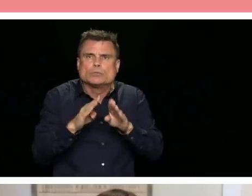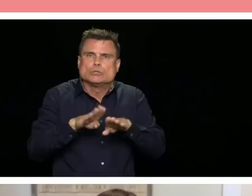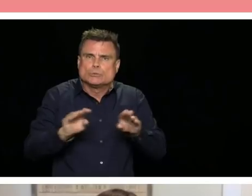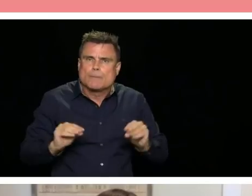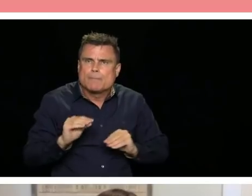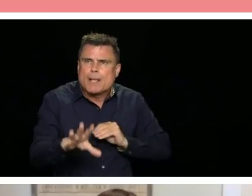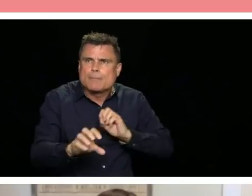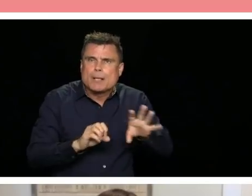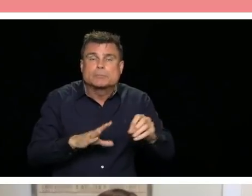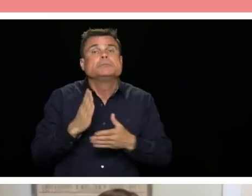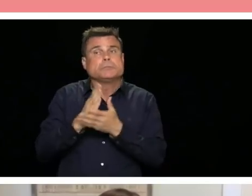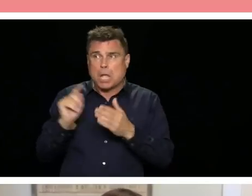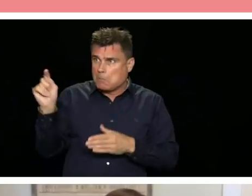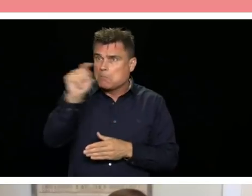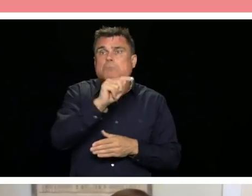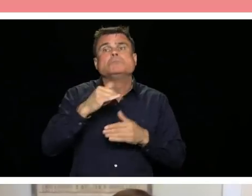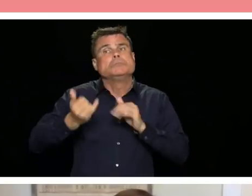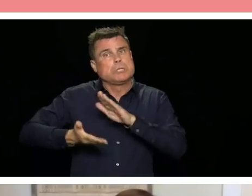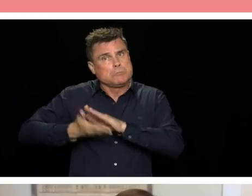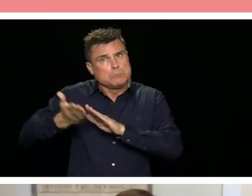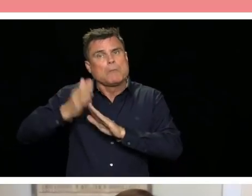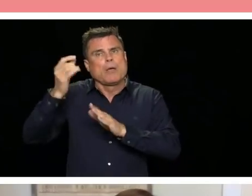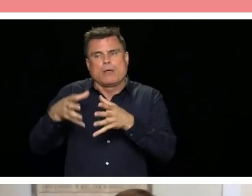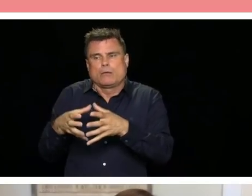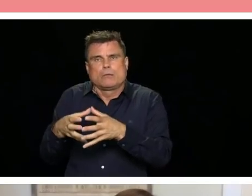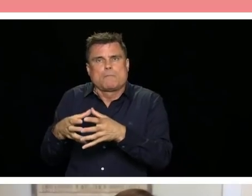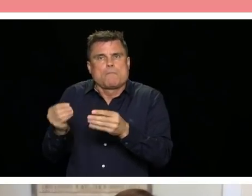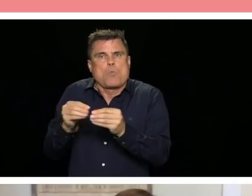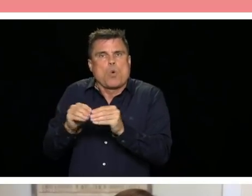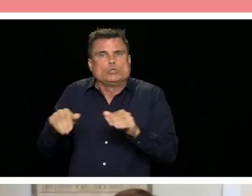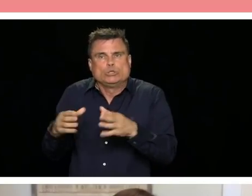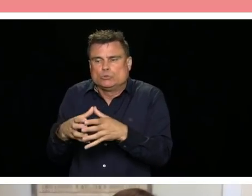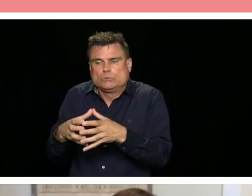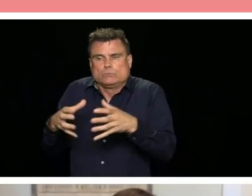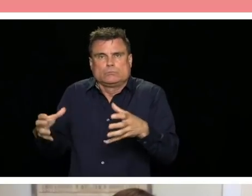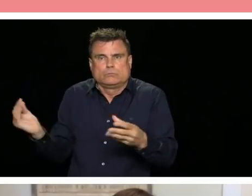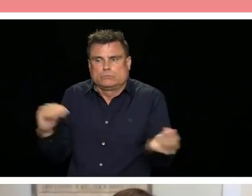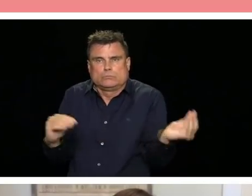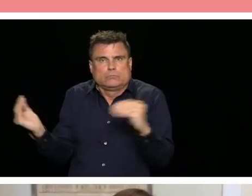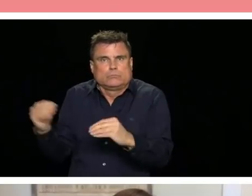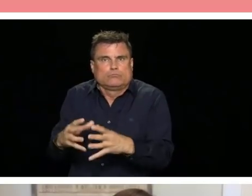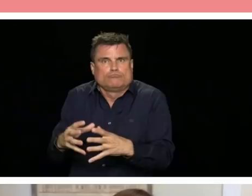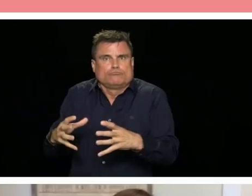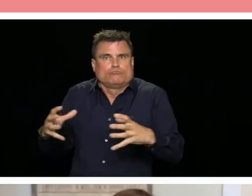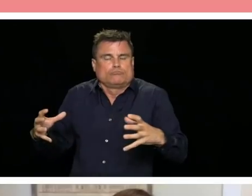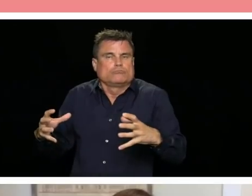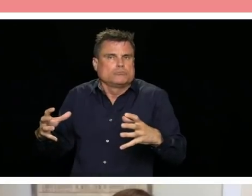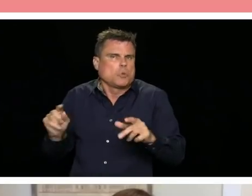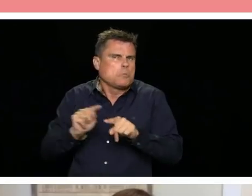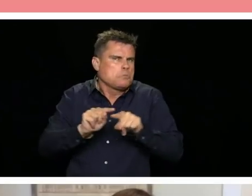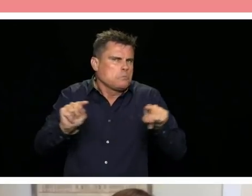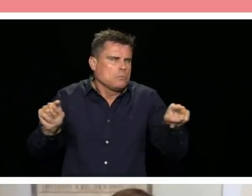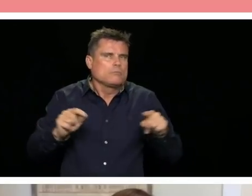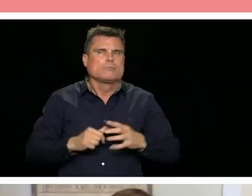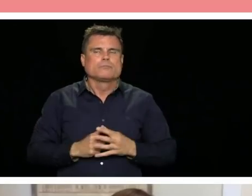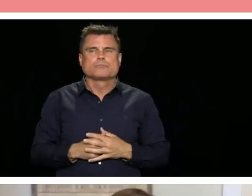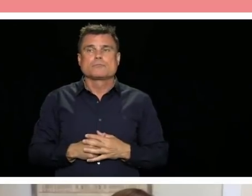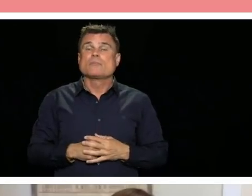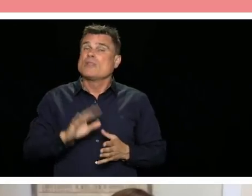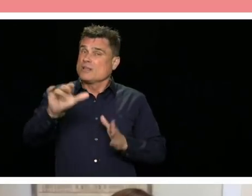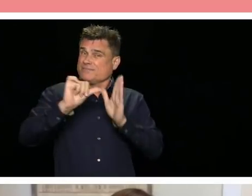they're worth always saying again. The basics are the same. Regular cleaning washing your